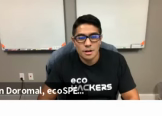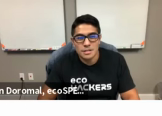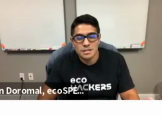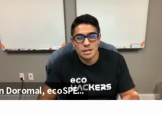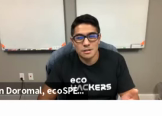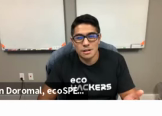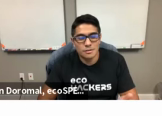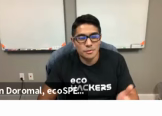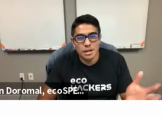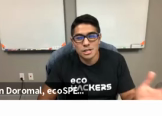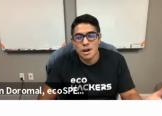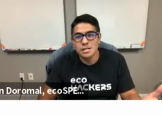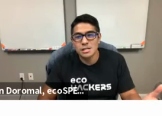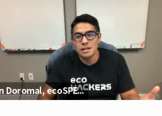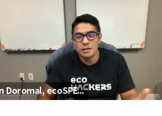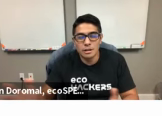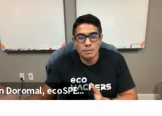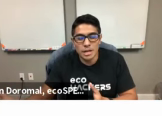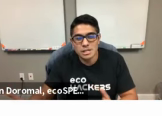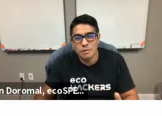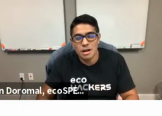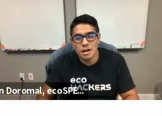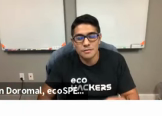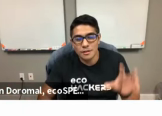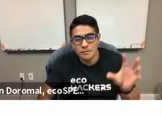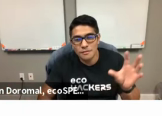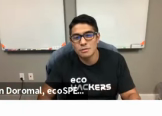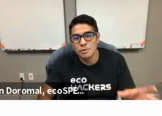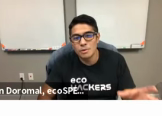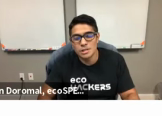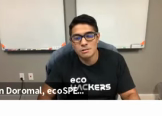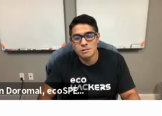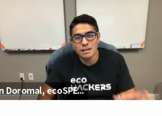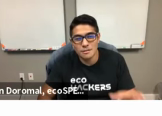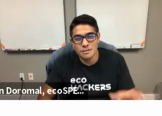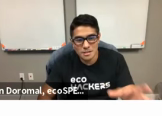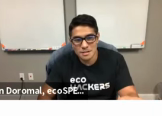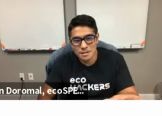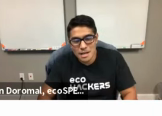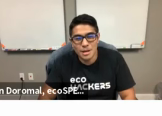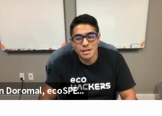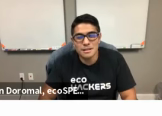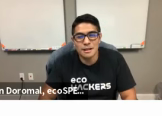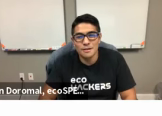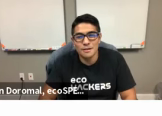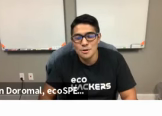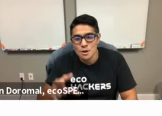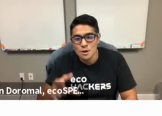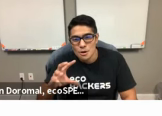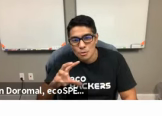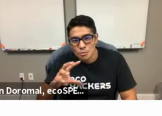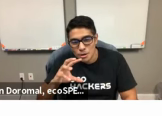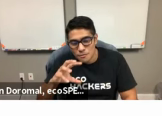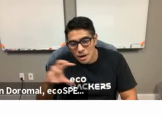So for us, it's really extraction and an elimination process. If you can figure out a way to extract using these NASA-based